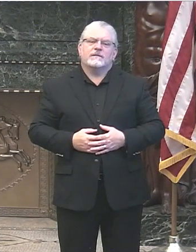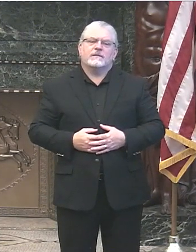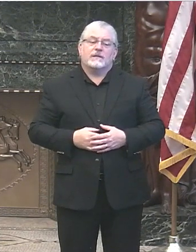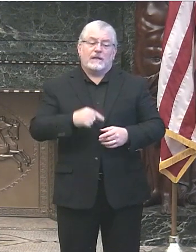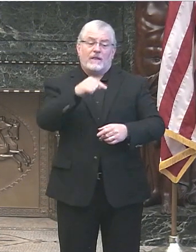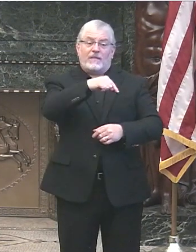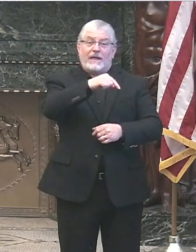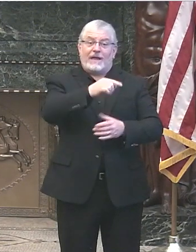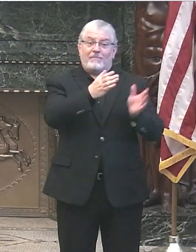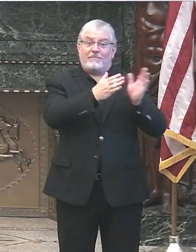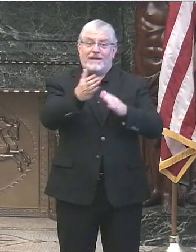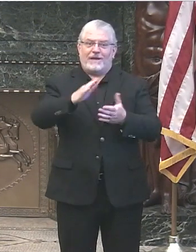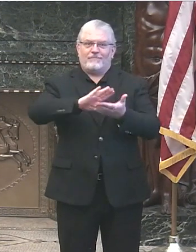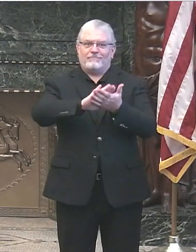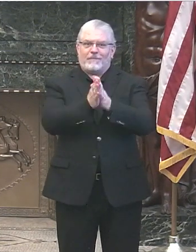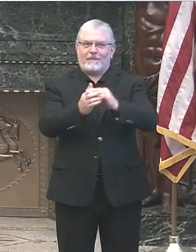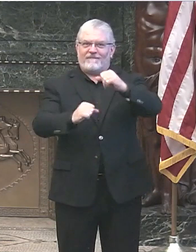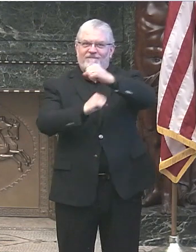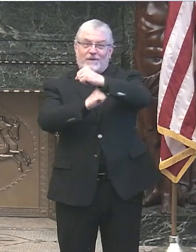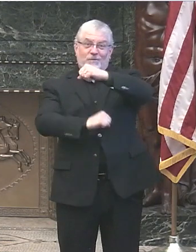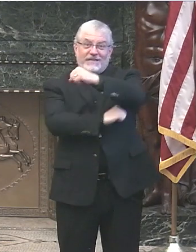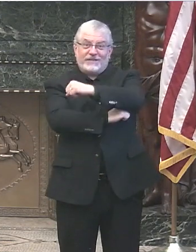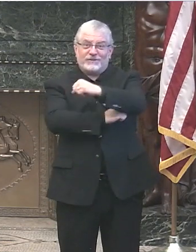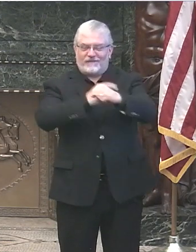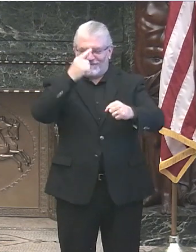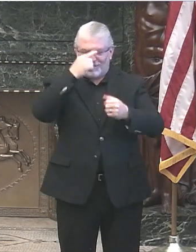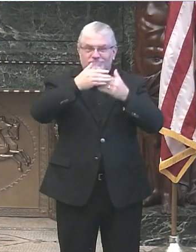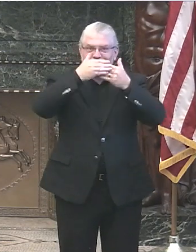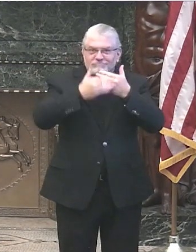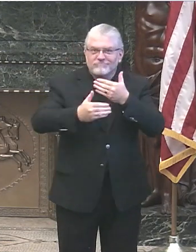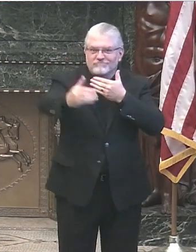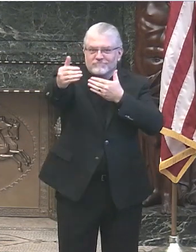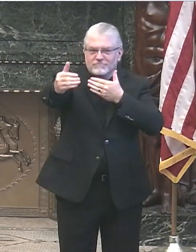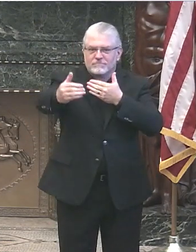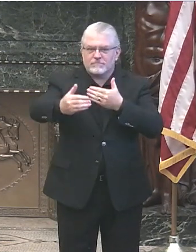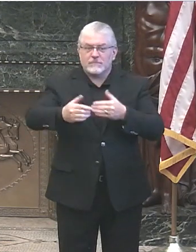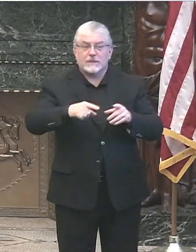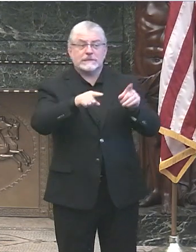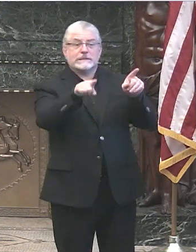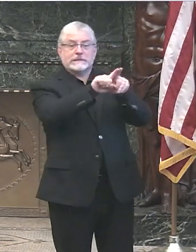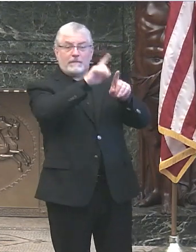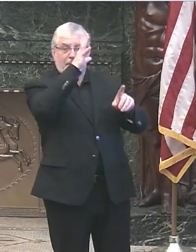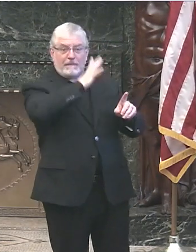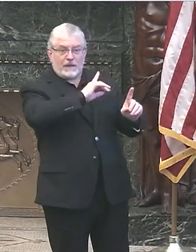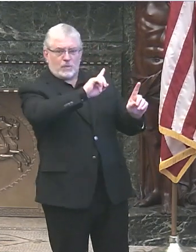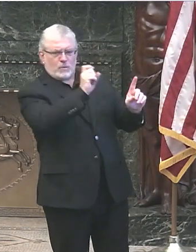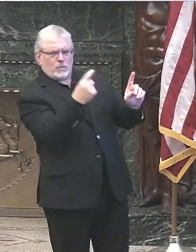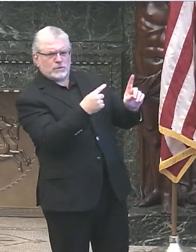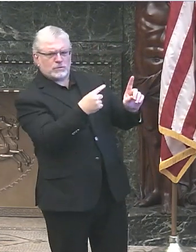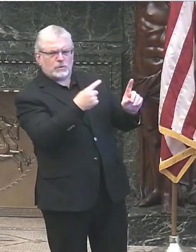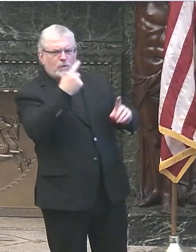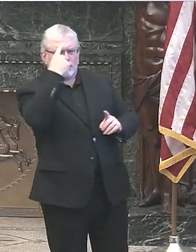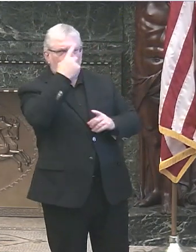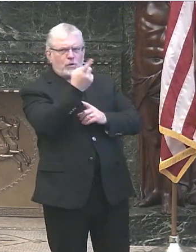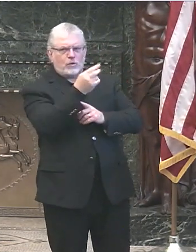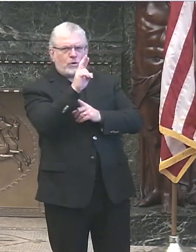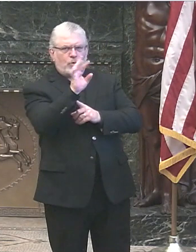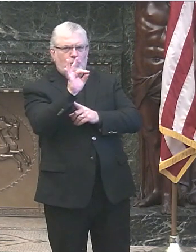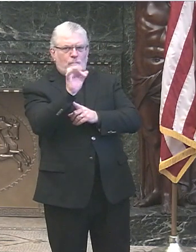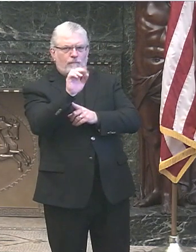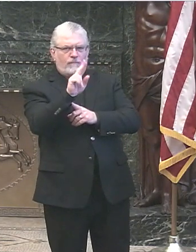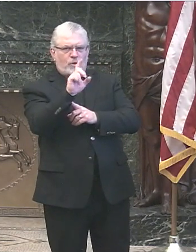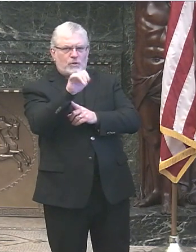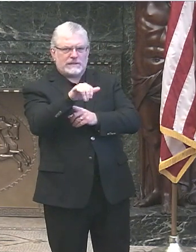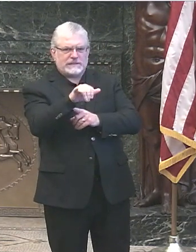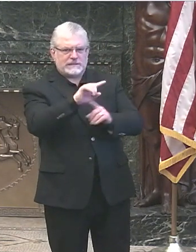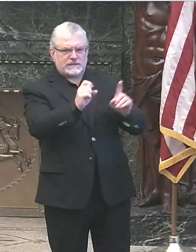forward. And Dr. Farley, I have a question for you as well. Is the city sharing with you